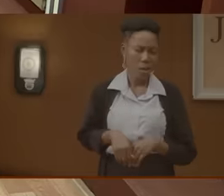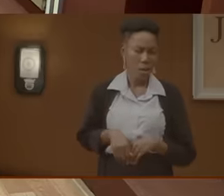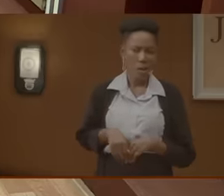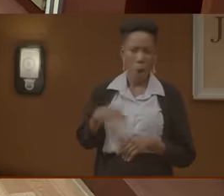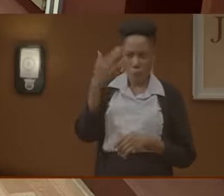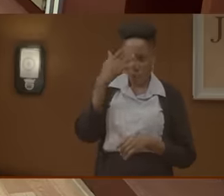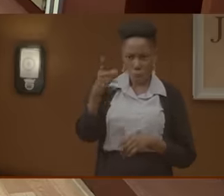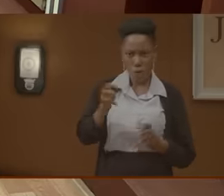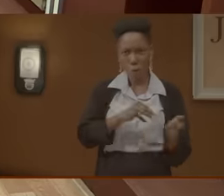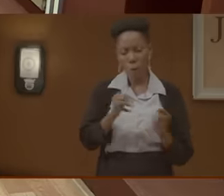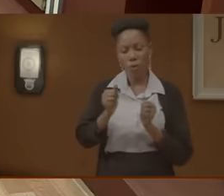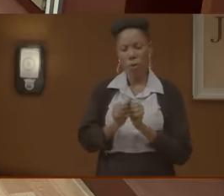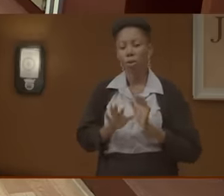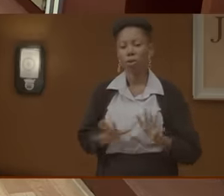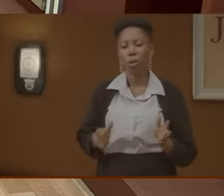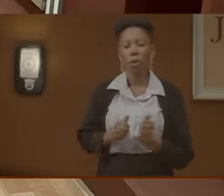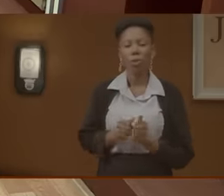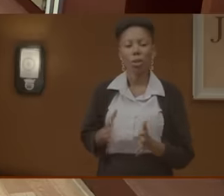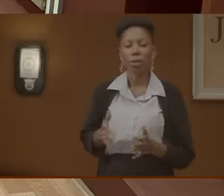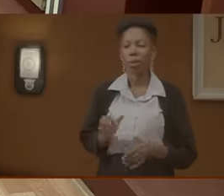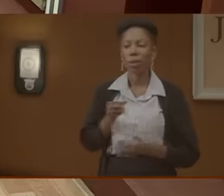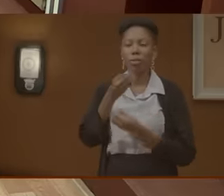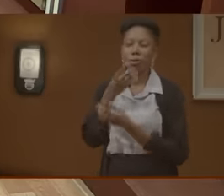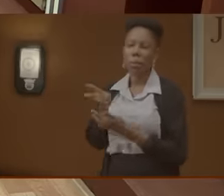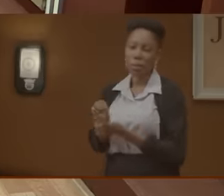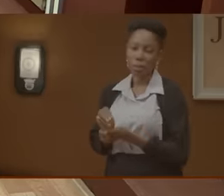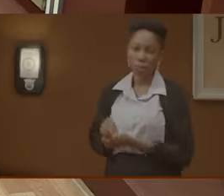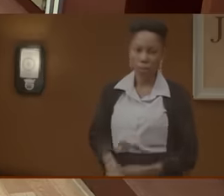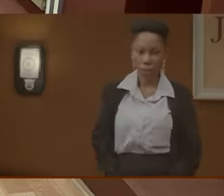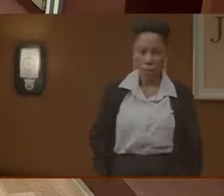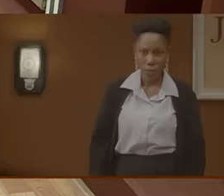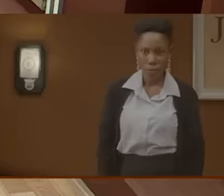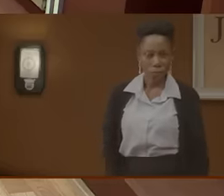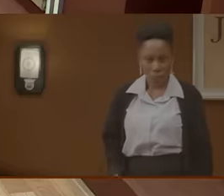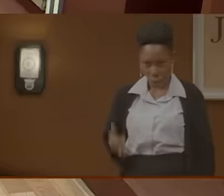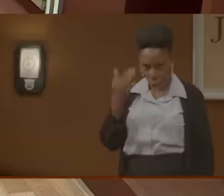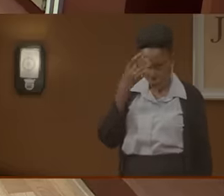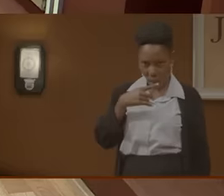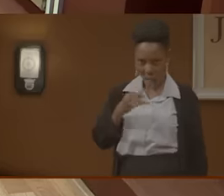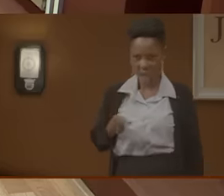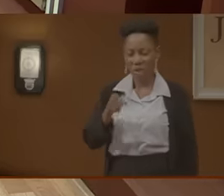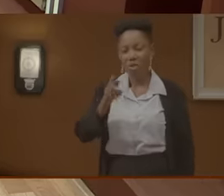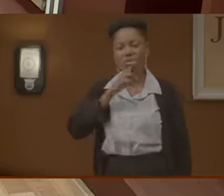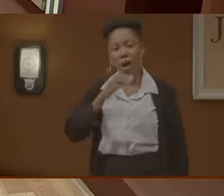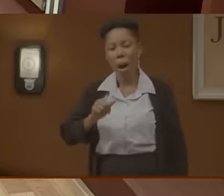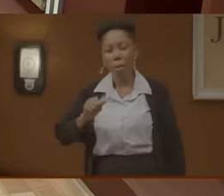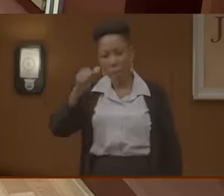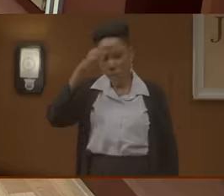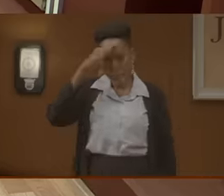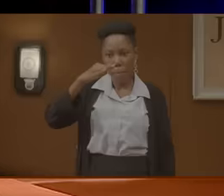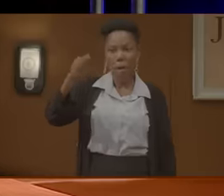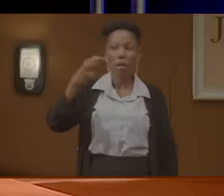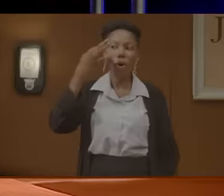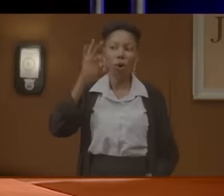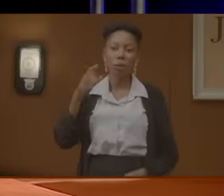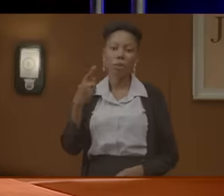without notice. I say, that means say, she only tell me, say, now she be the man of the house. True.